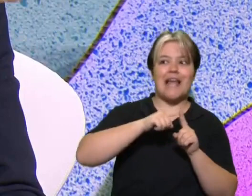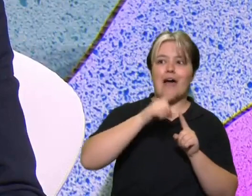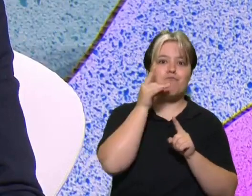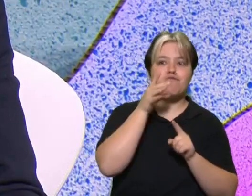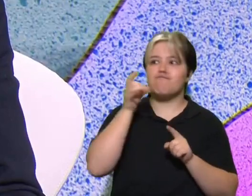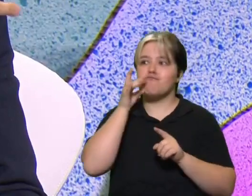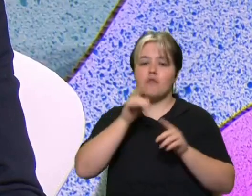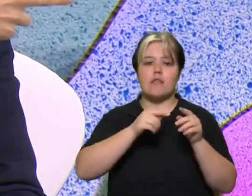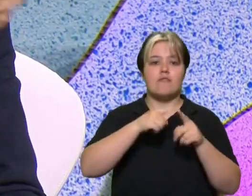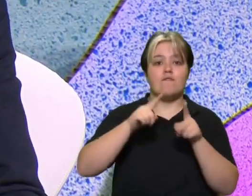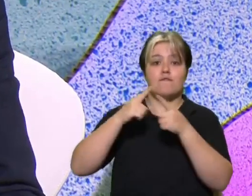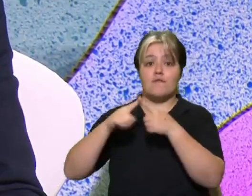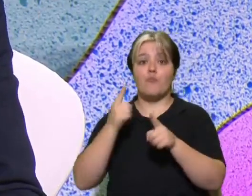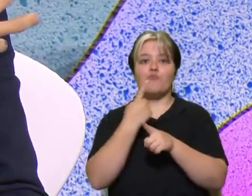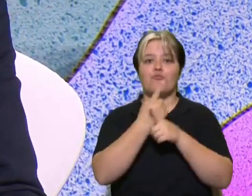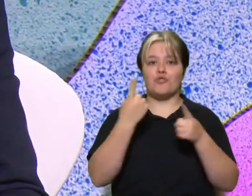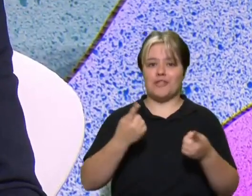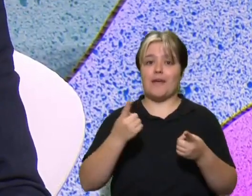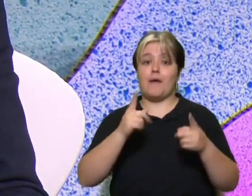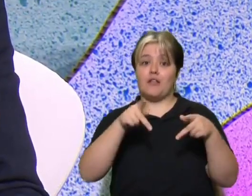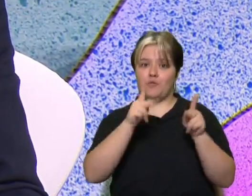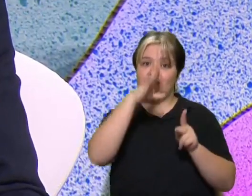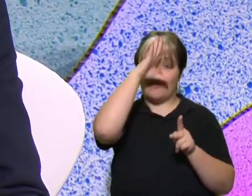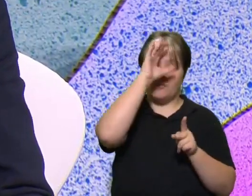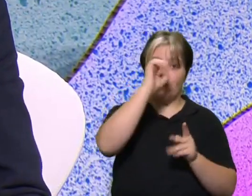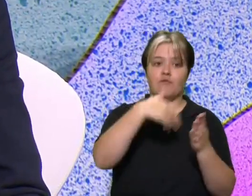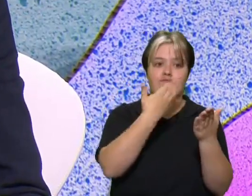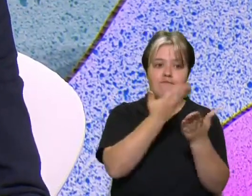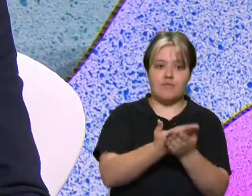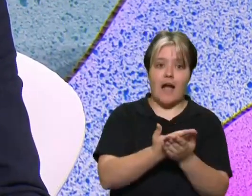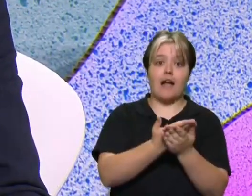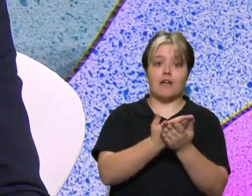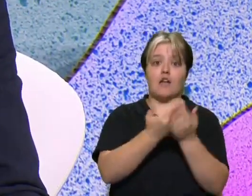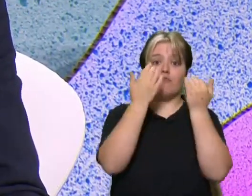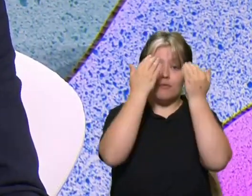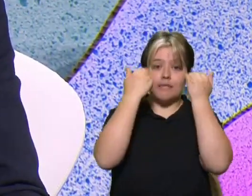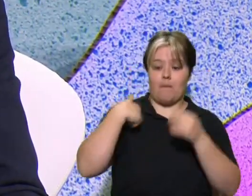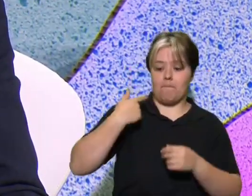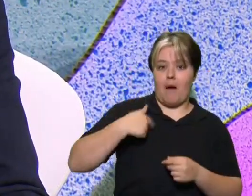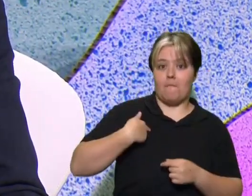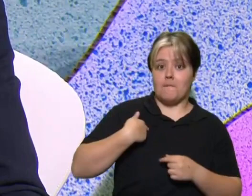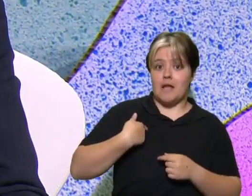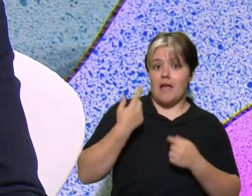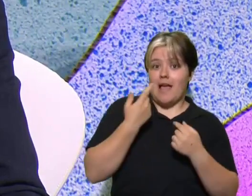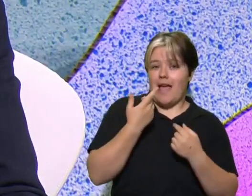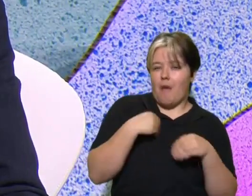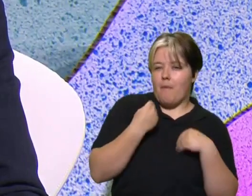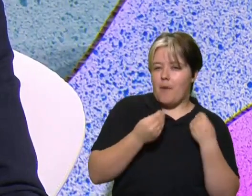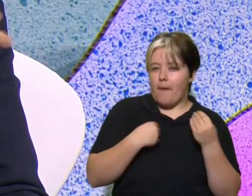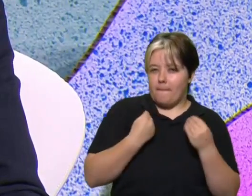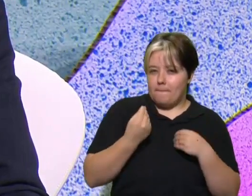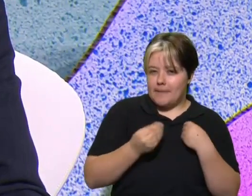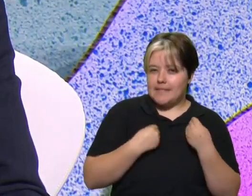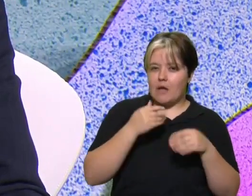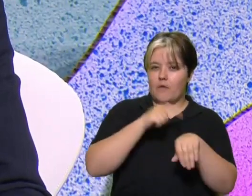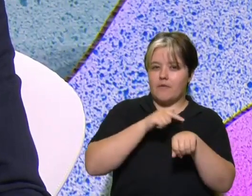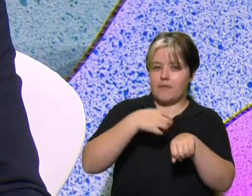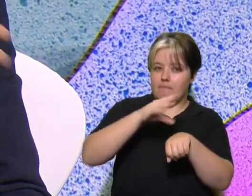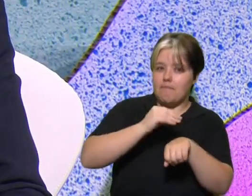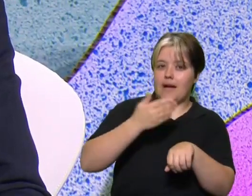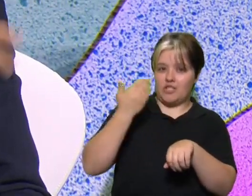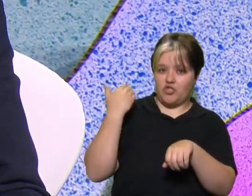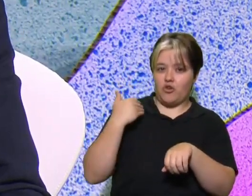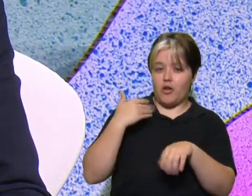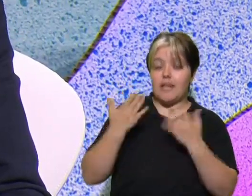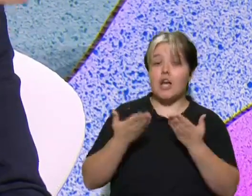the ability the public administration state to make available information has on itself, has been a